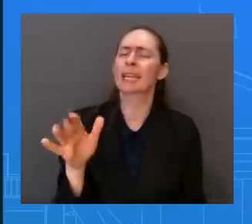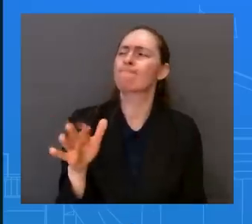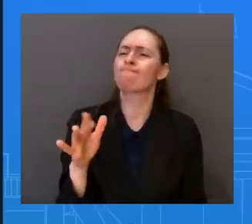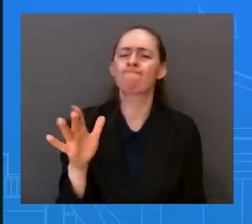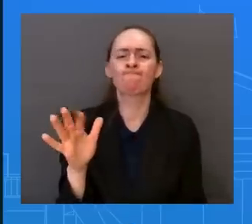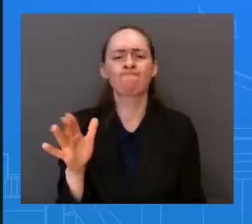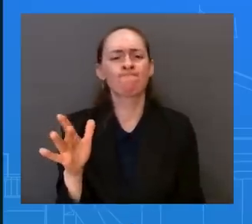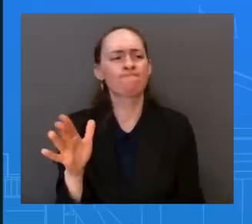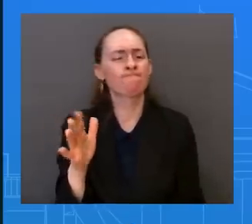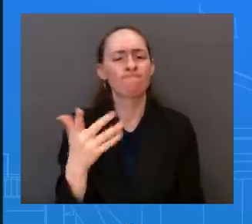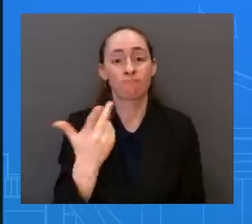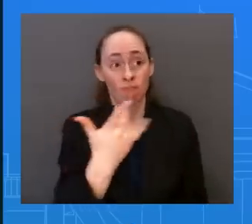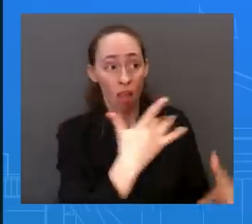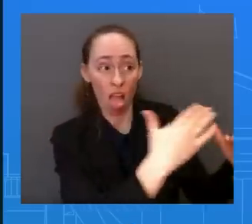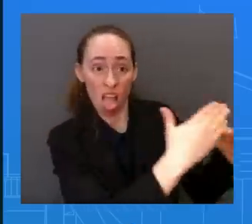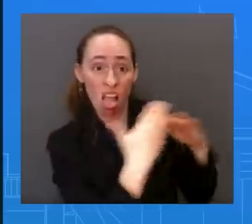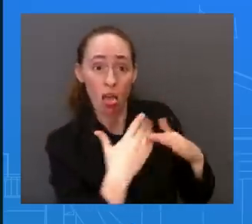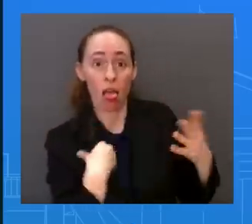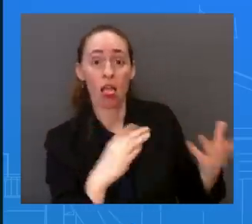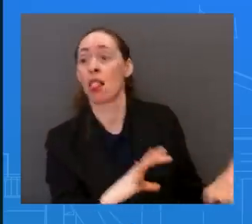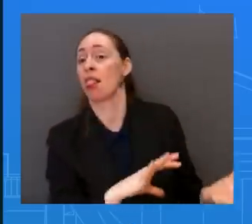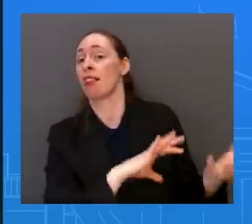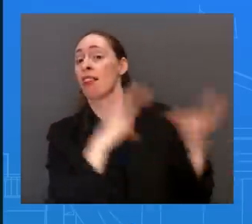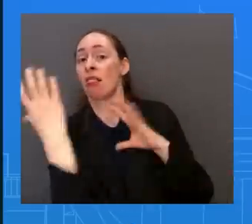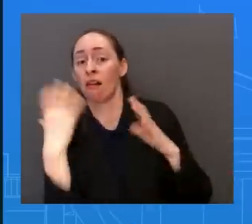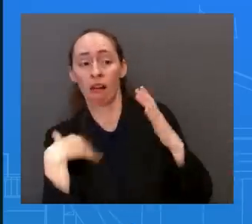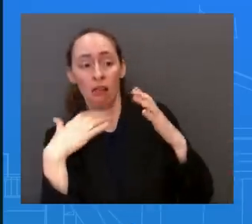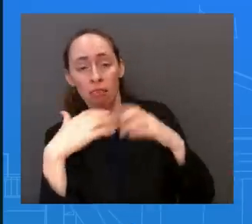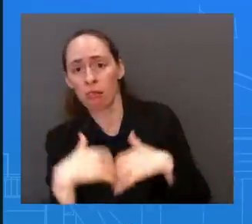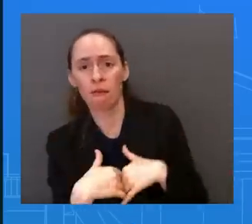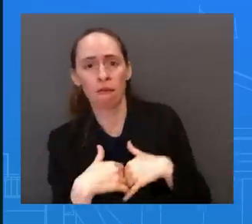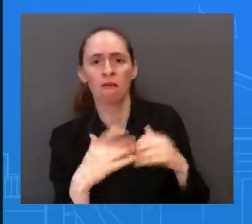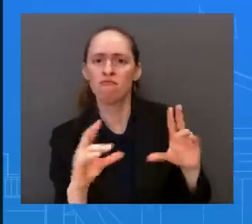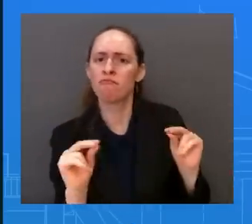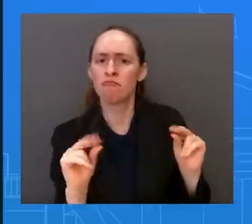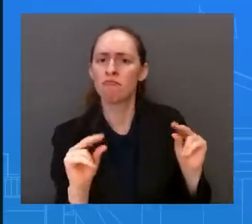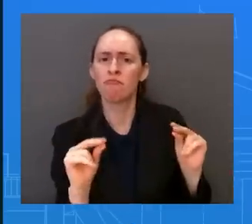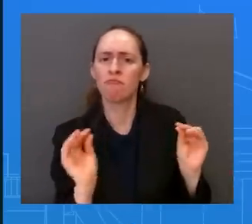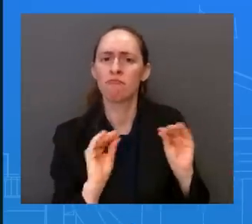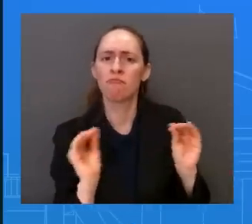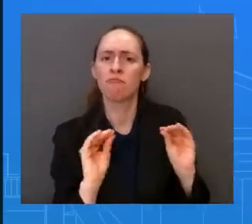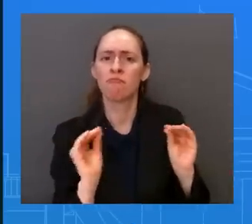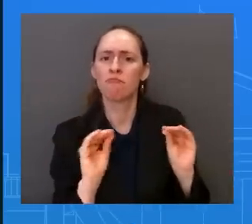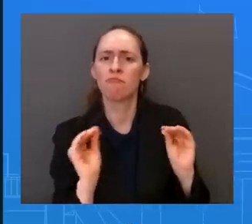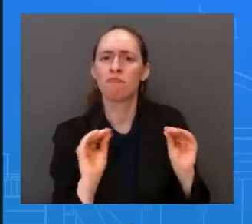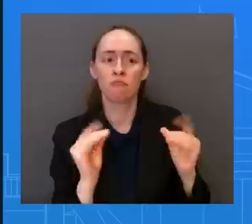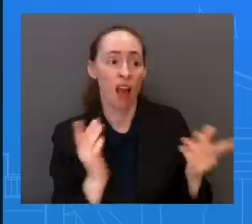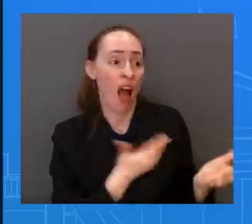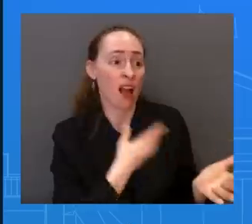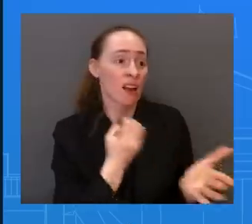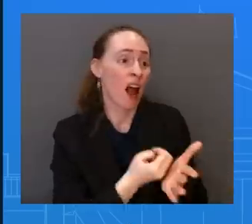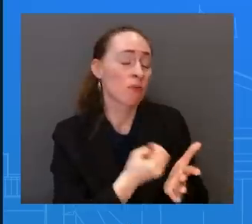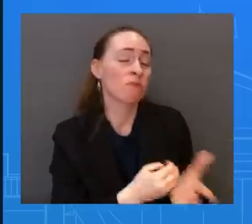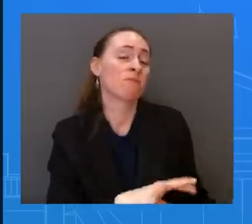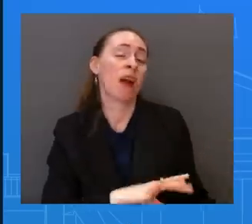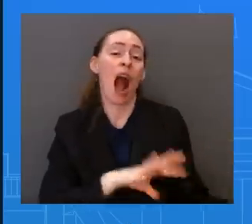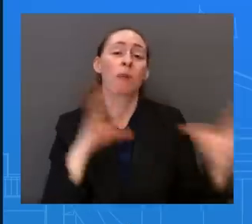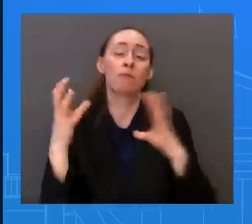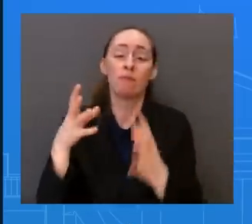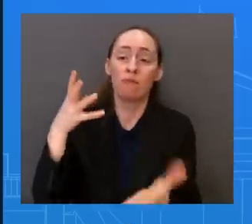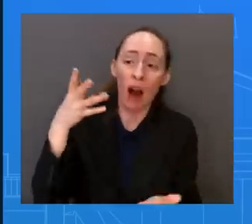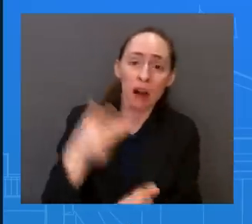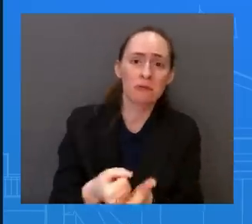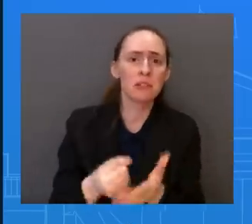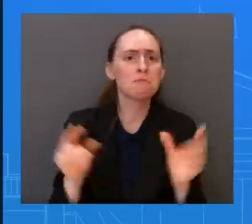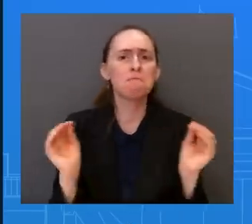the lives of the American people in ways that it was, you know, in fundamentally debilitating ways 2 years ago, when 3 days